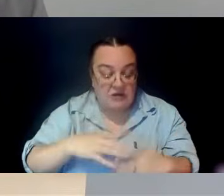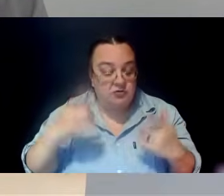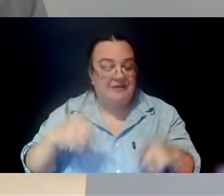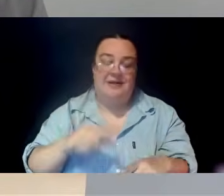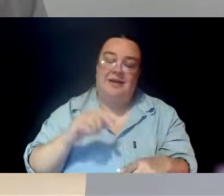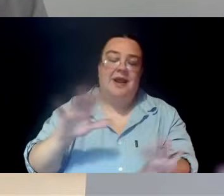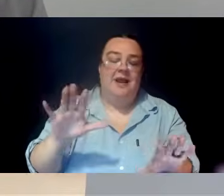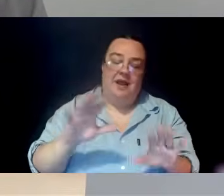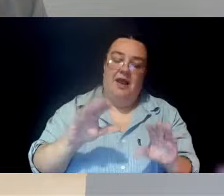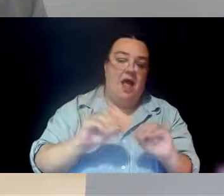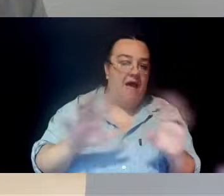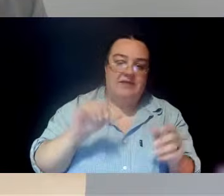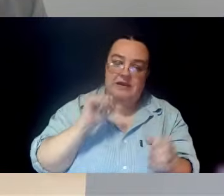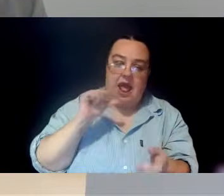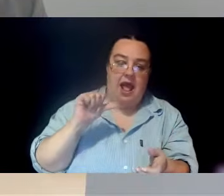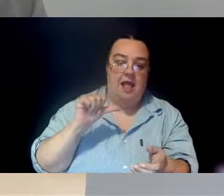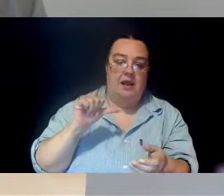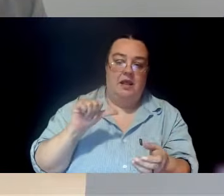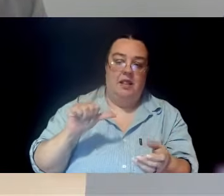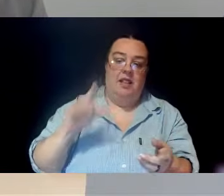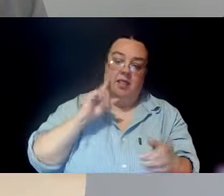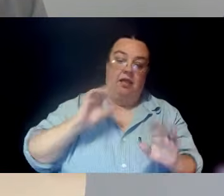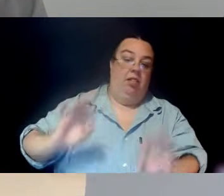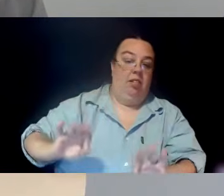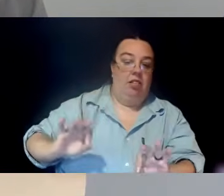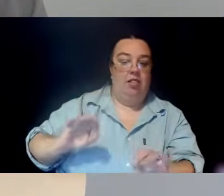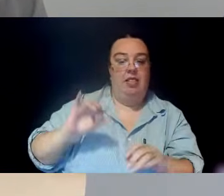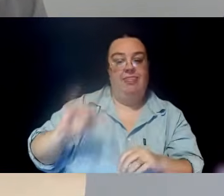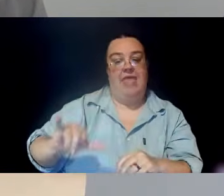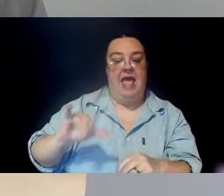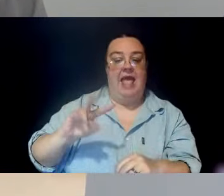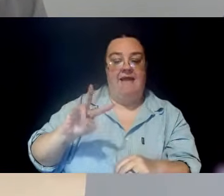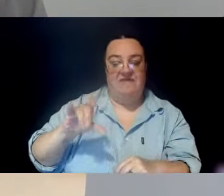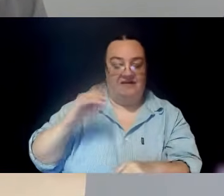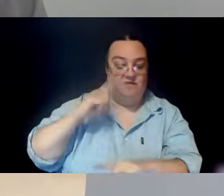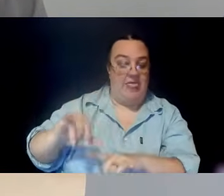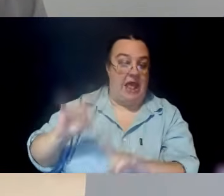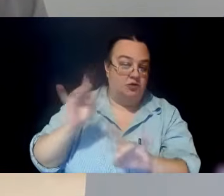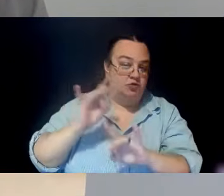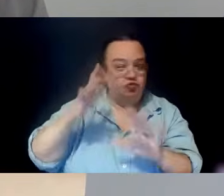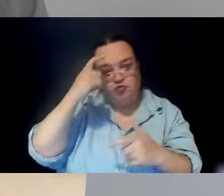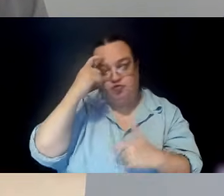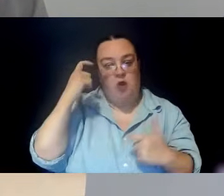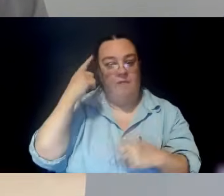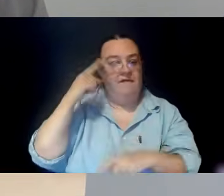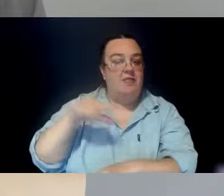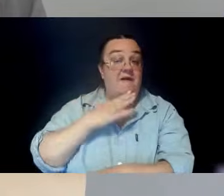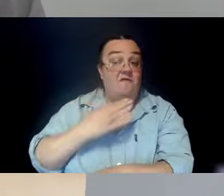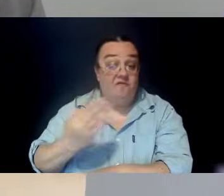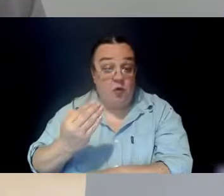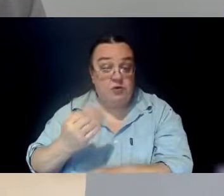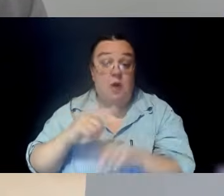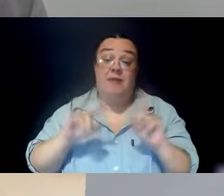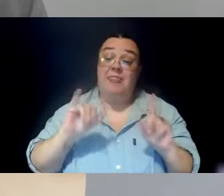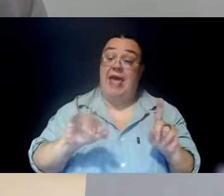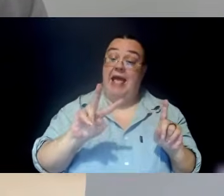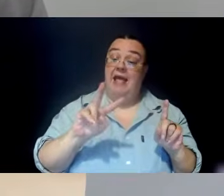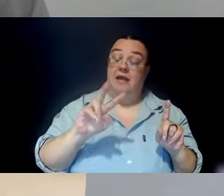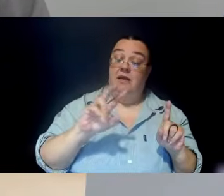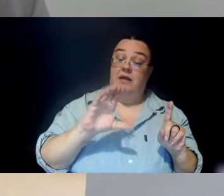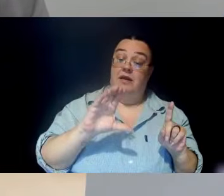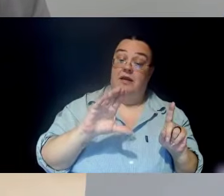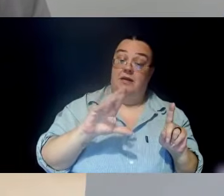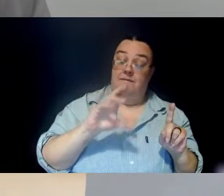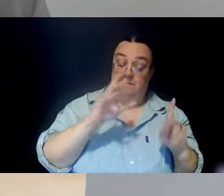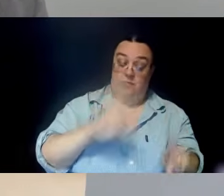that 14-year-old victim was subjected to, but that individual is also in custody, thanks to the Prince George's County Sexual